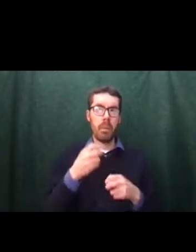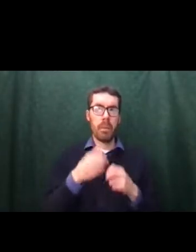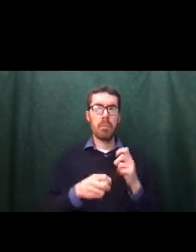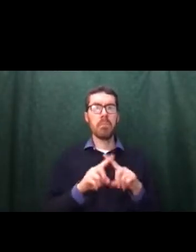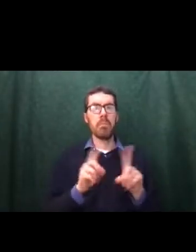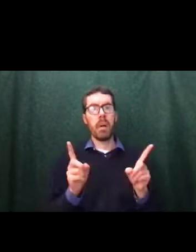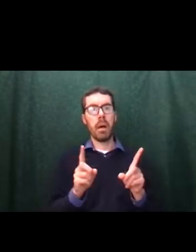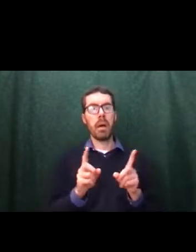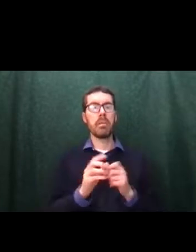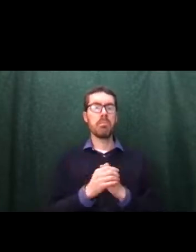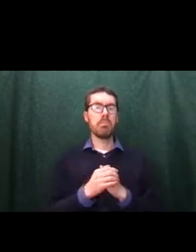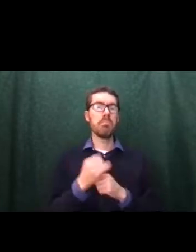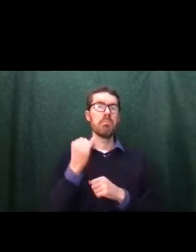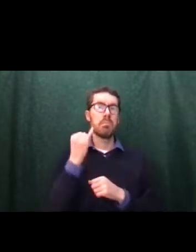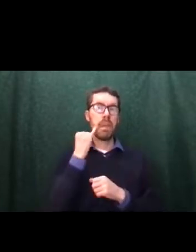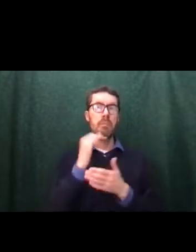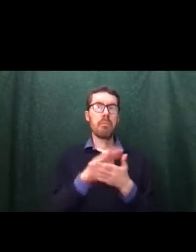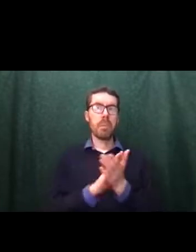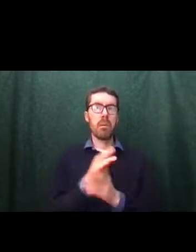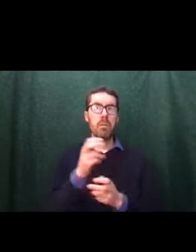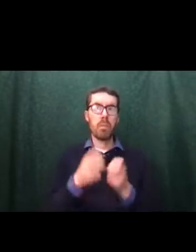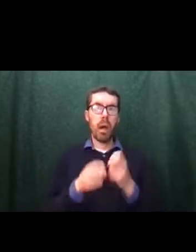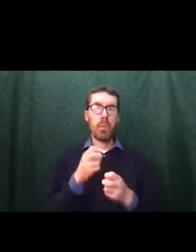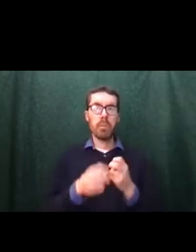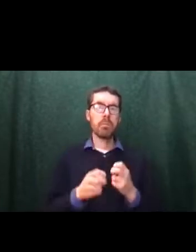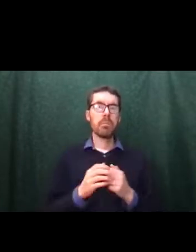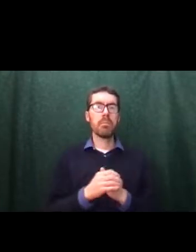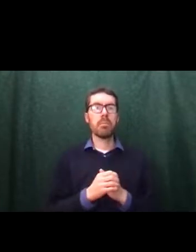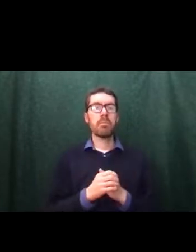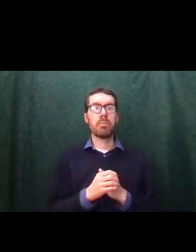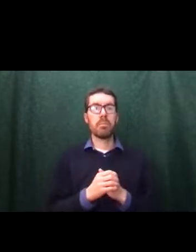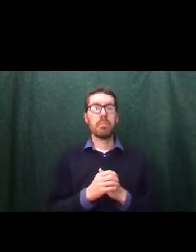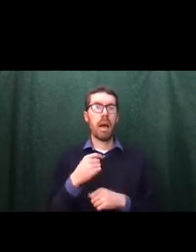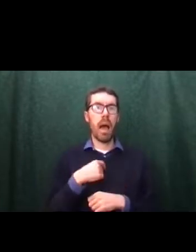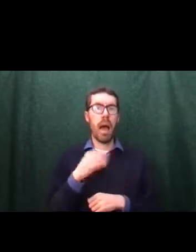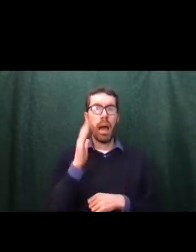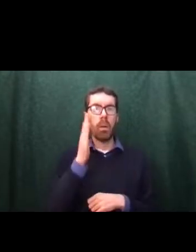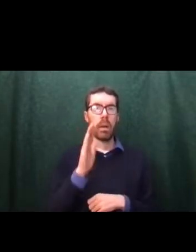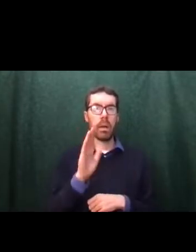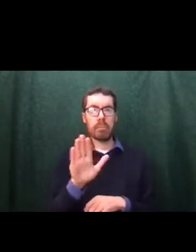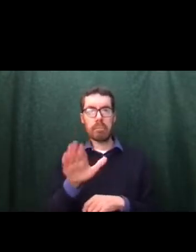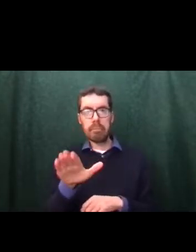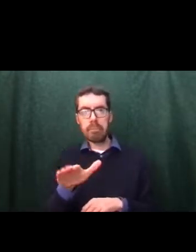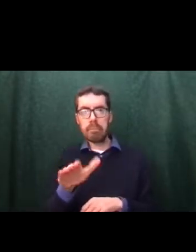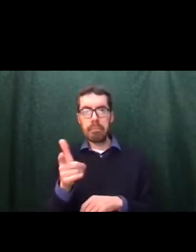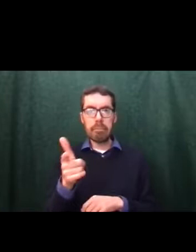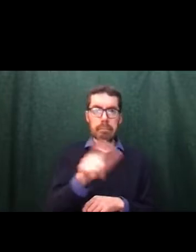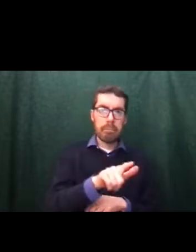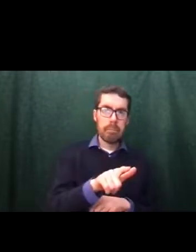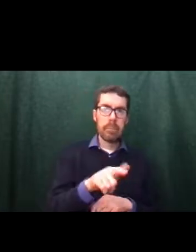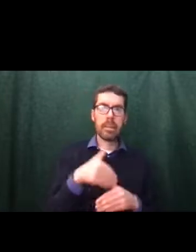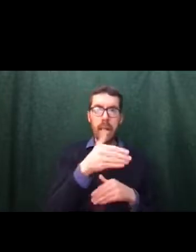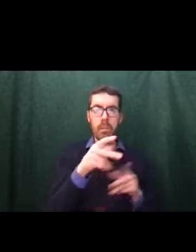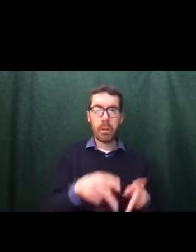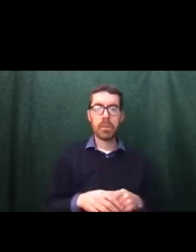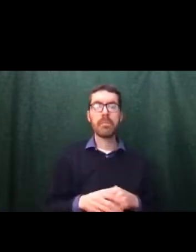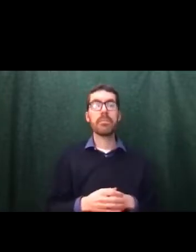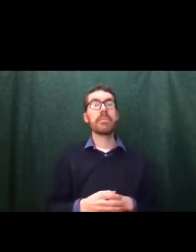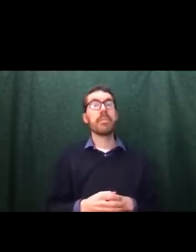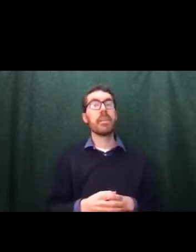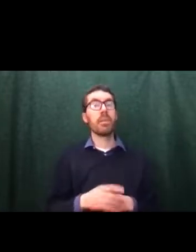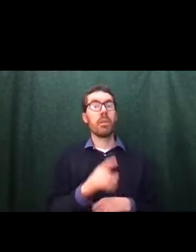does become an issue, just expect I'll kind of just jump in here and there if needed. So with that, like I said, it's my